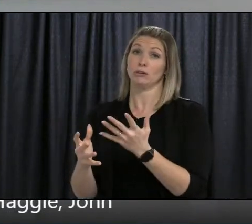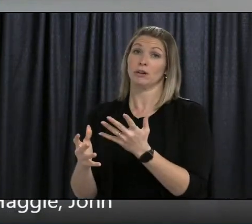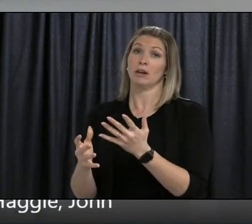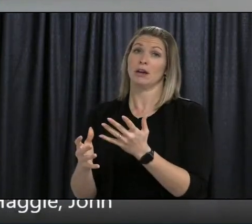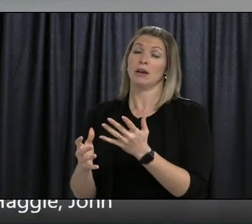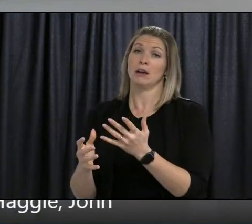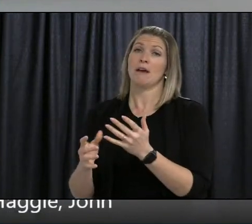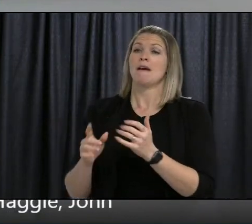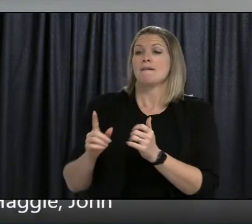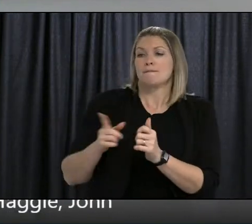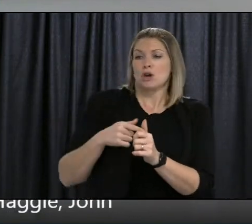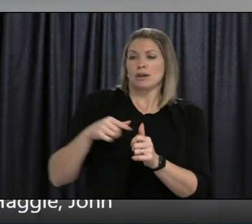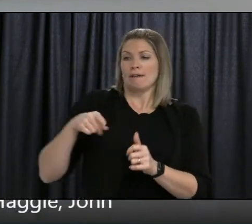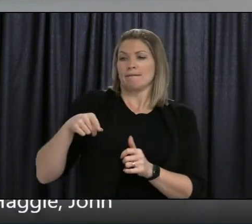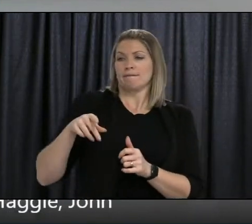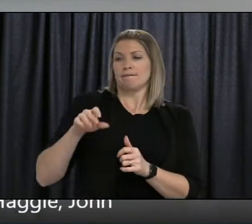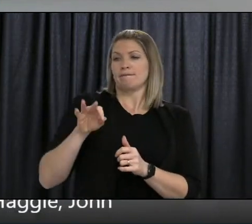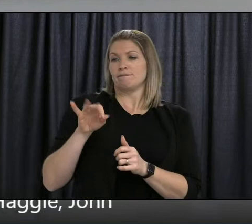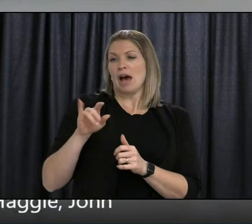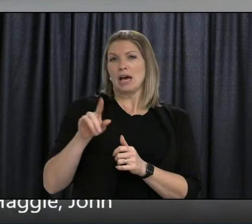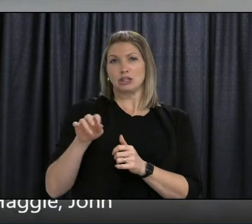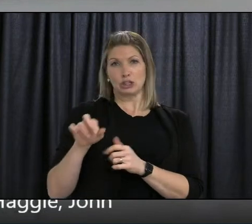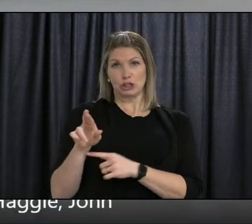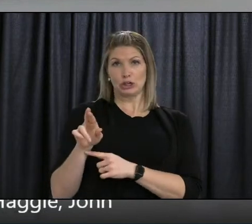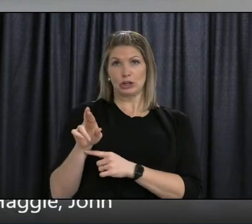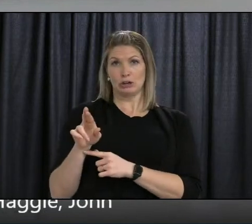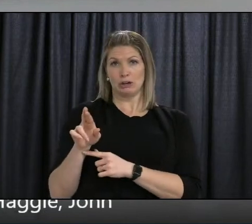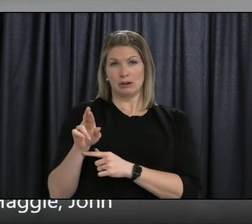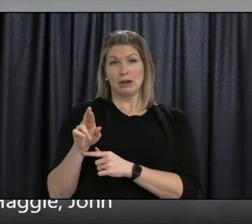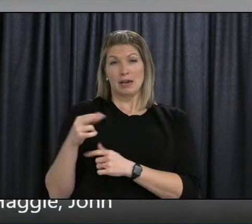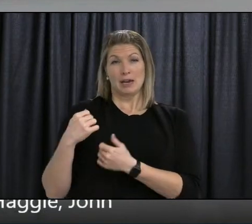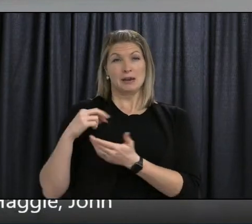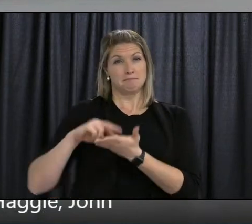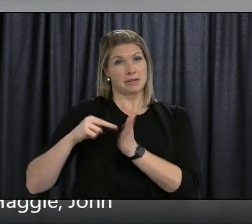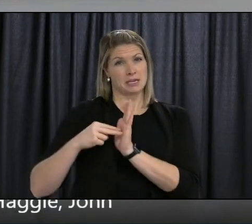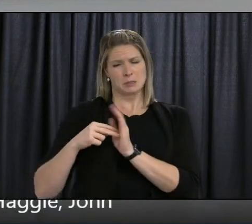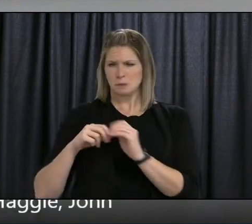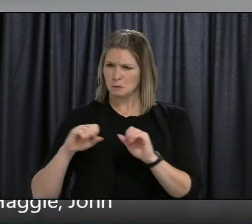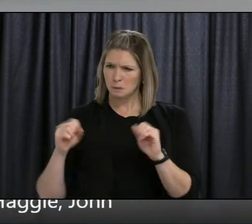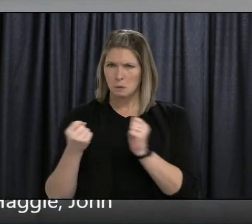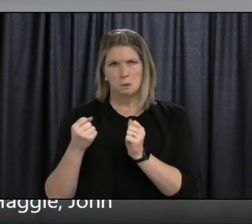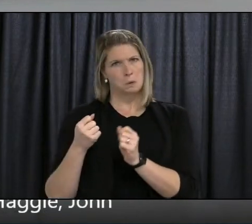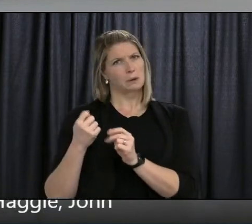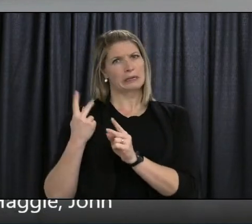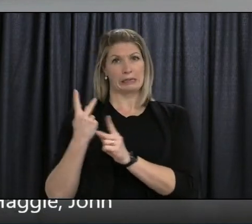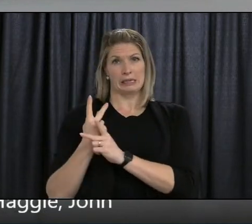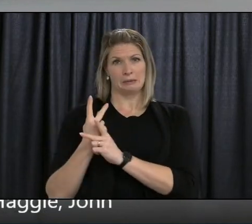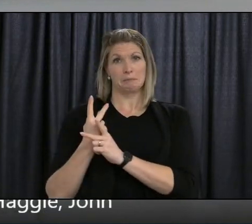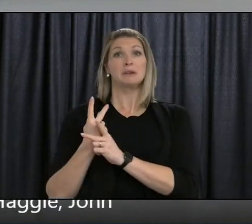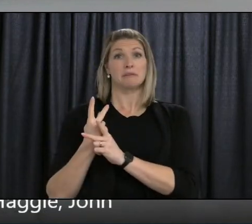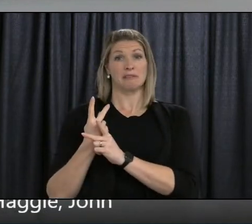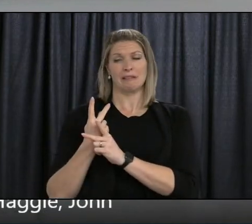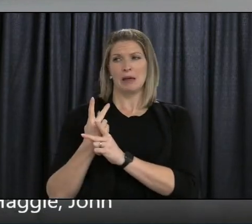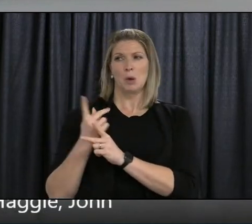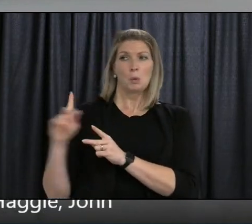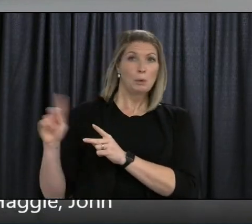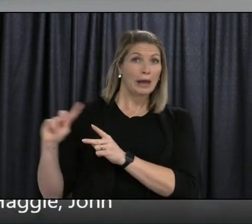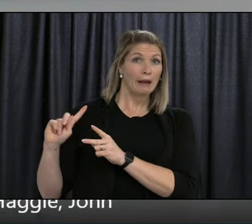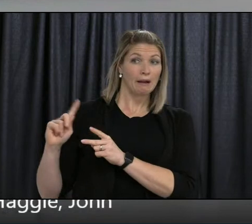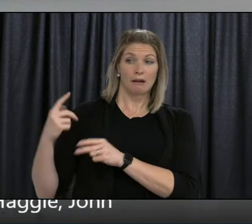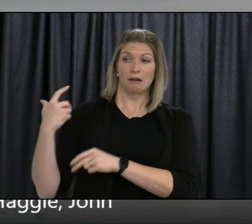distribution of the Pfizer vaccine, which once out of an ultra-low freezer has a very limited life.